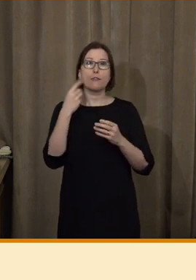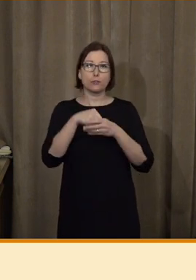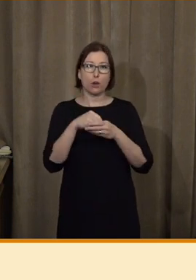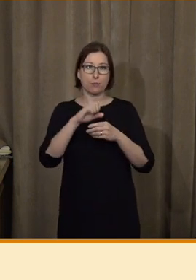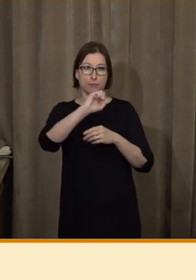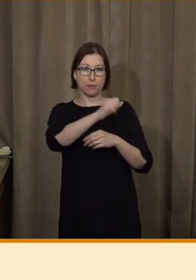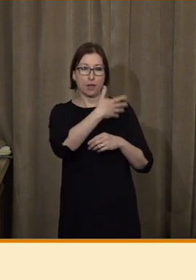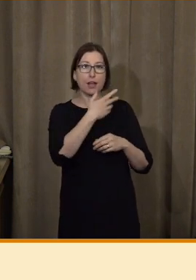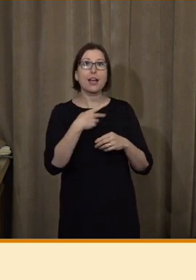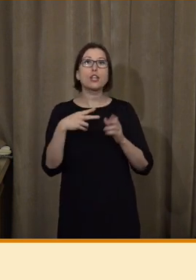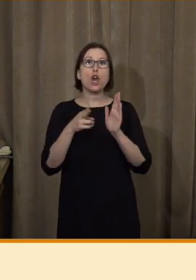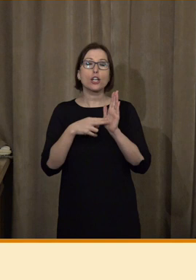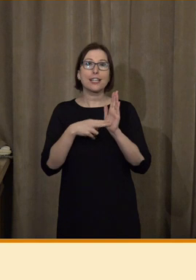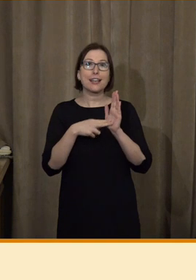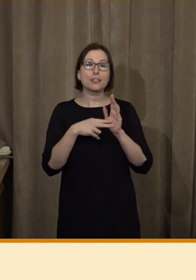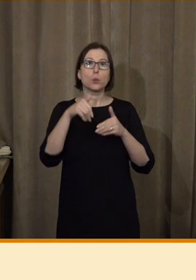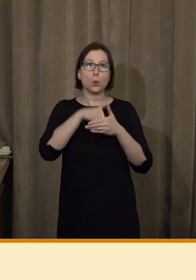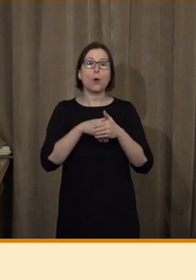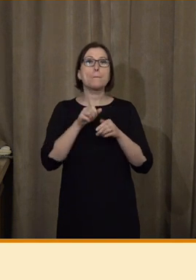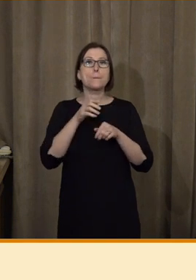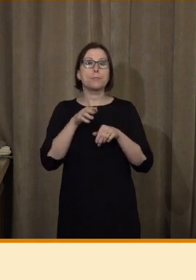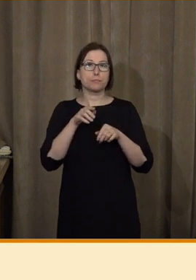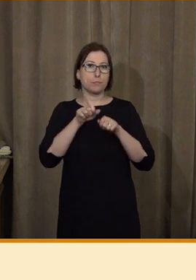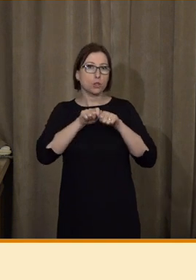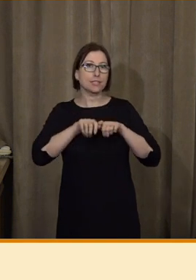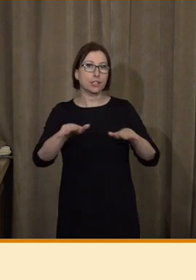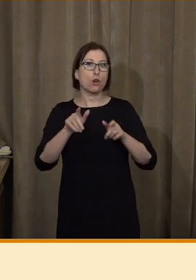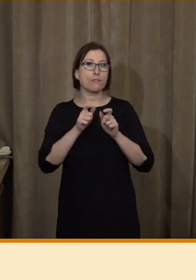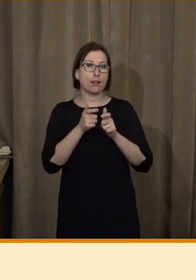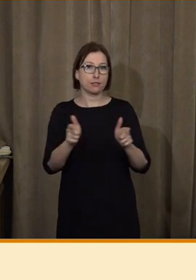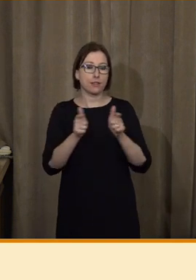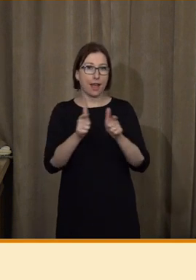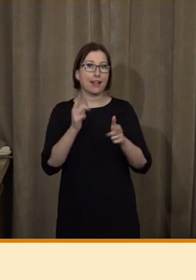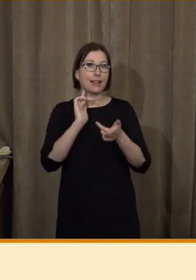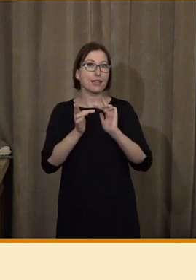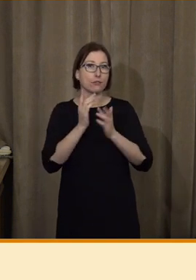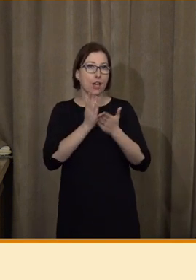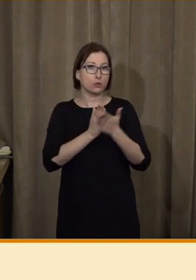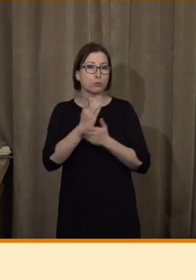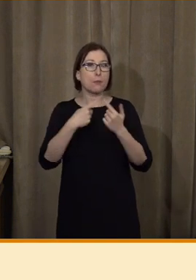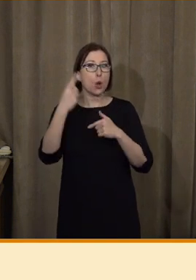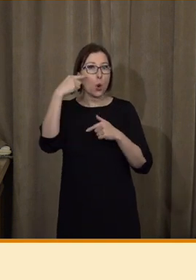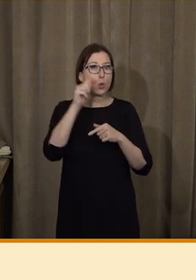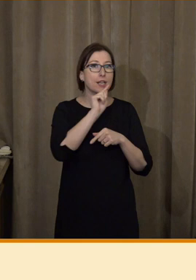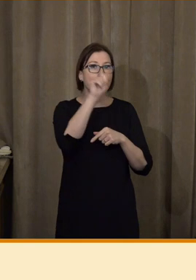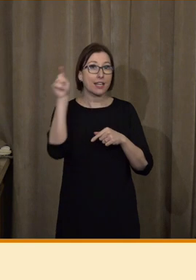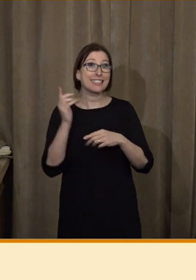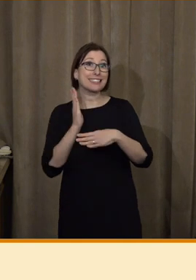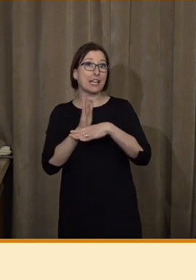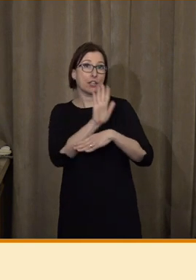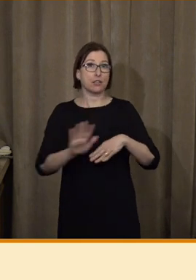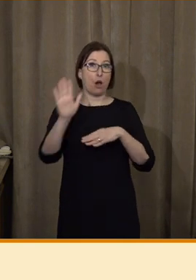was name of North Lineets, which is a provider of services for universities in the southern